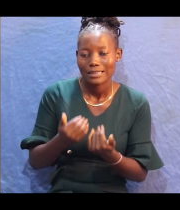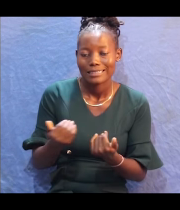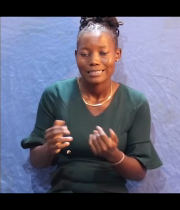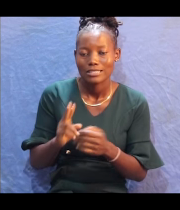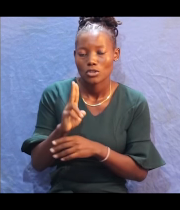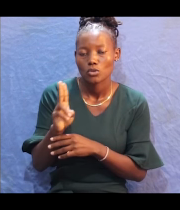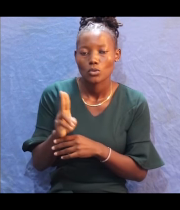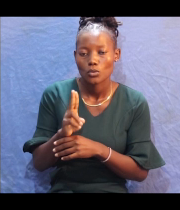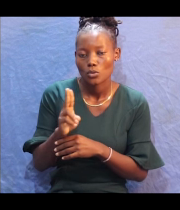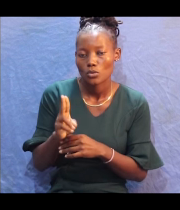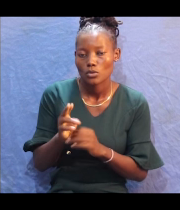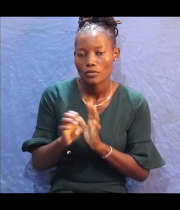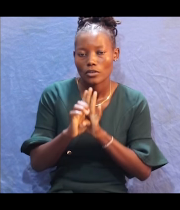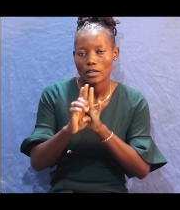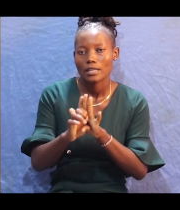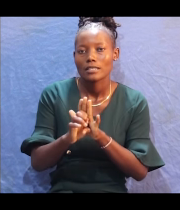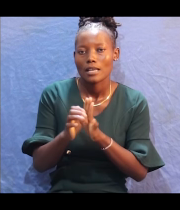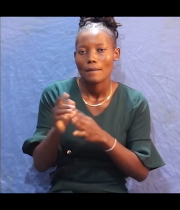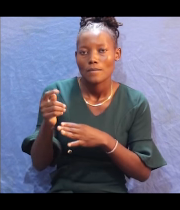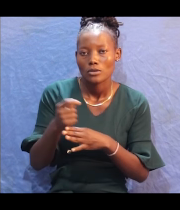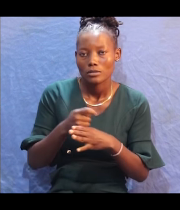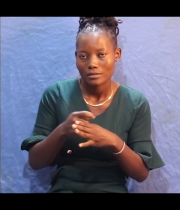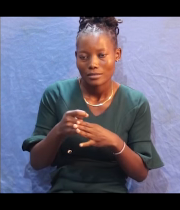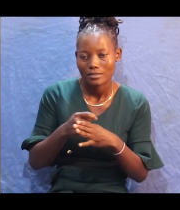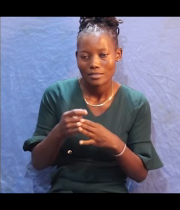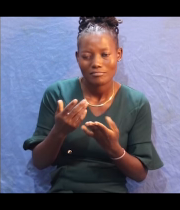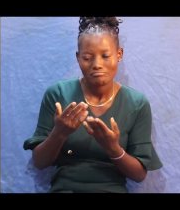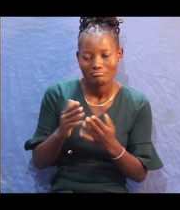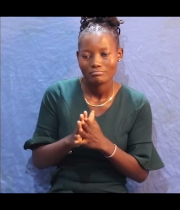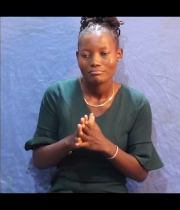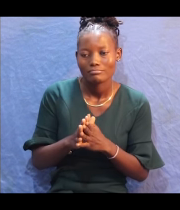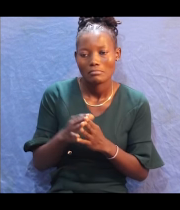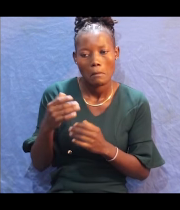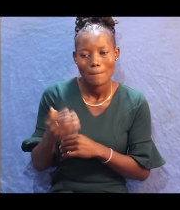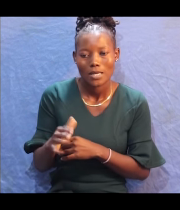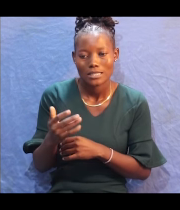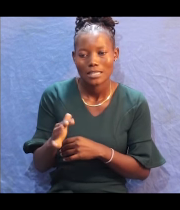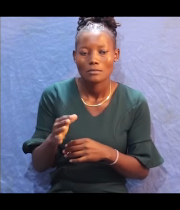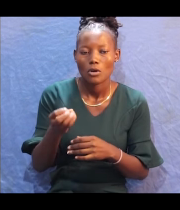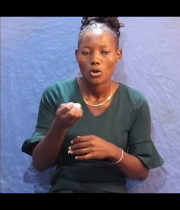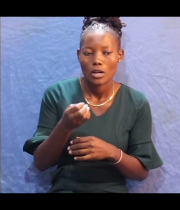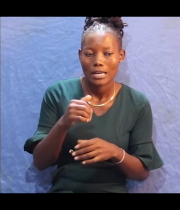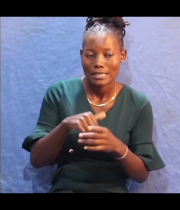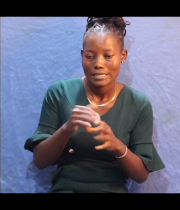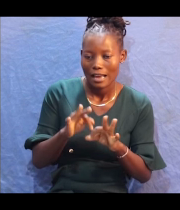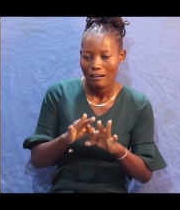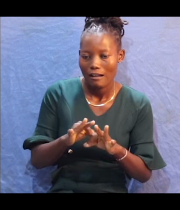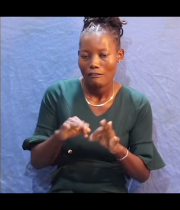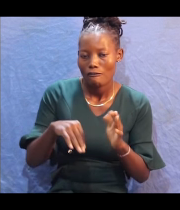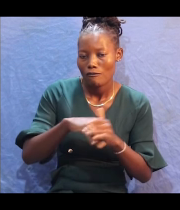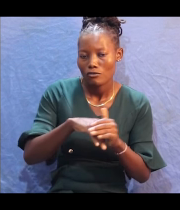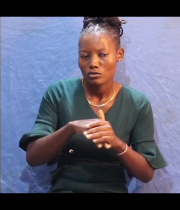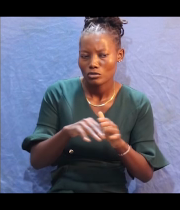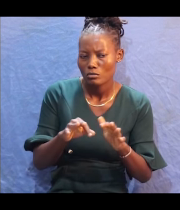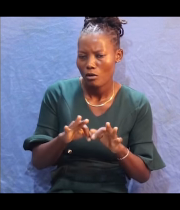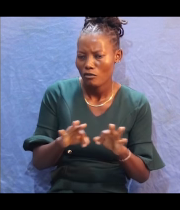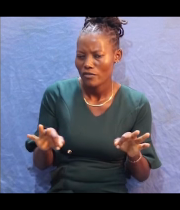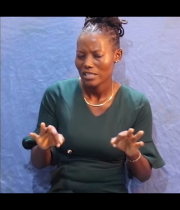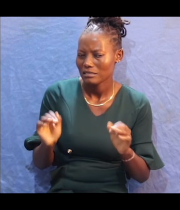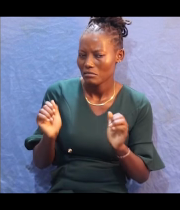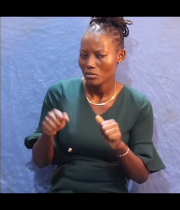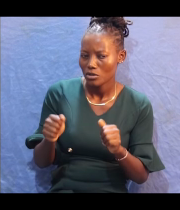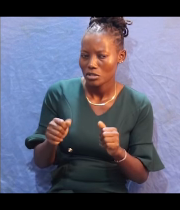Otherwise, if, for example, you're training, I don't know, basketball in a football field, it's not possible later on